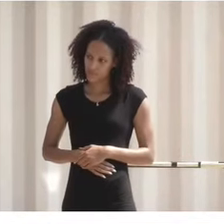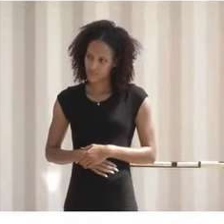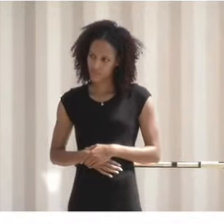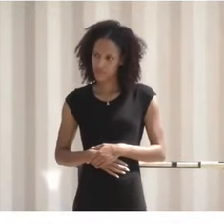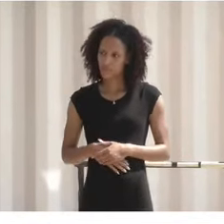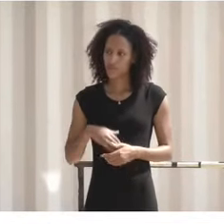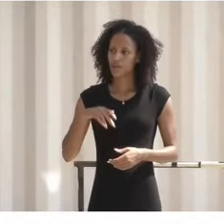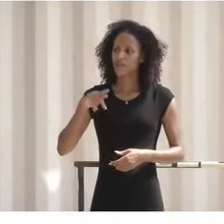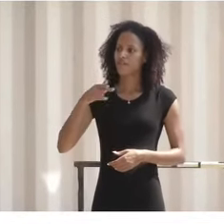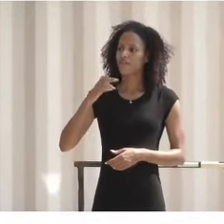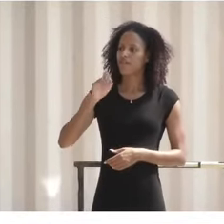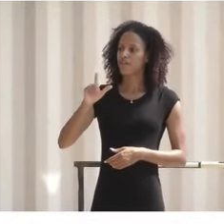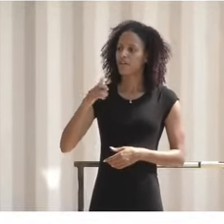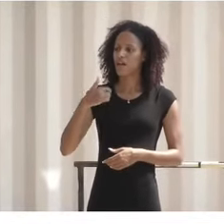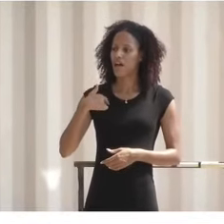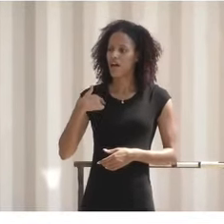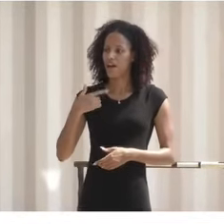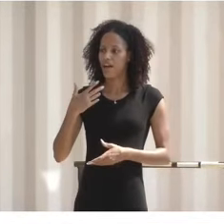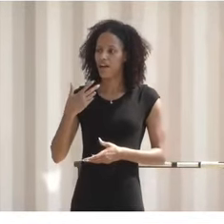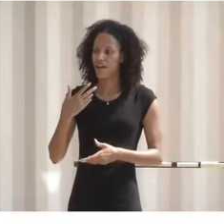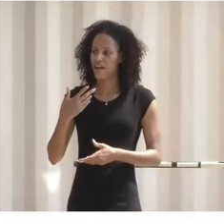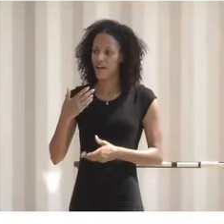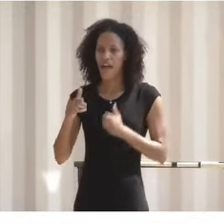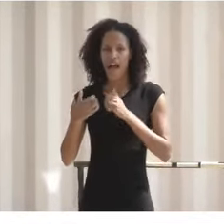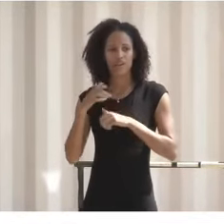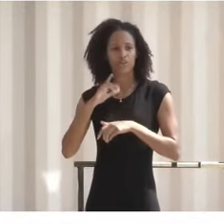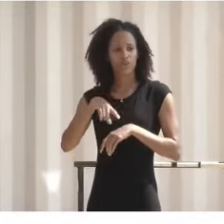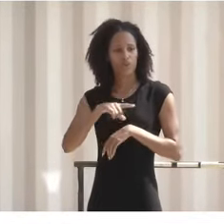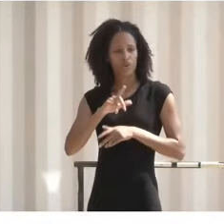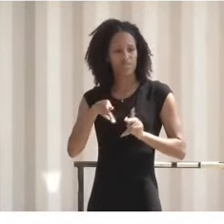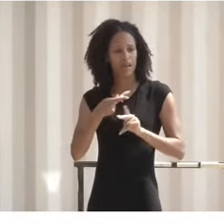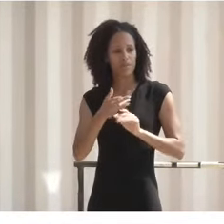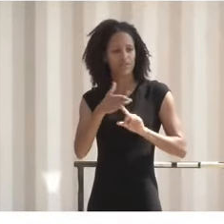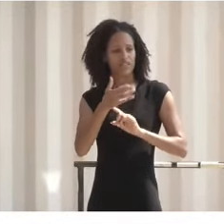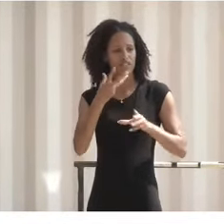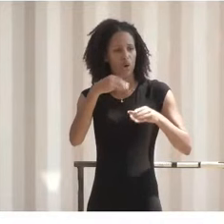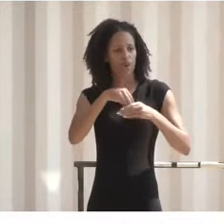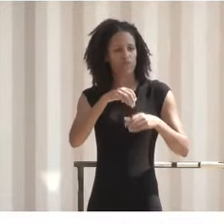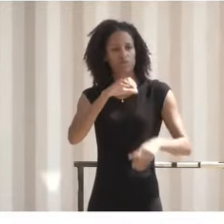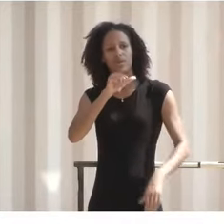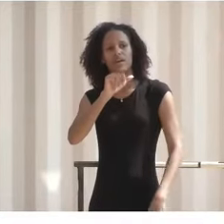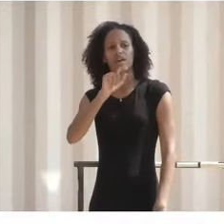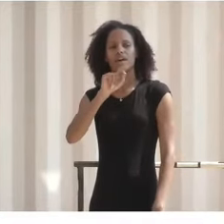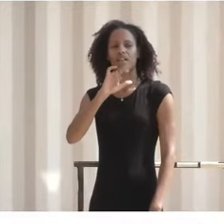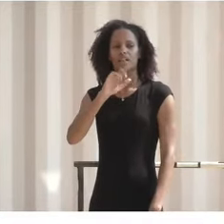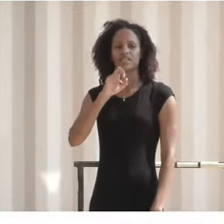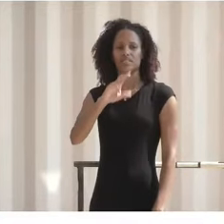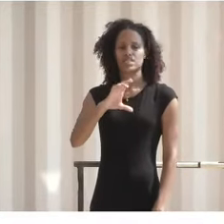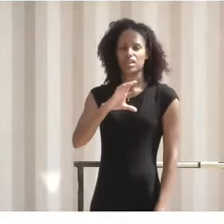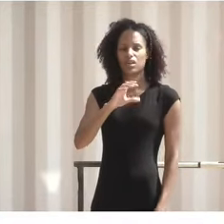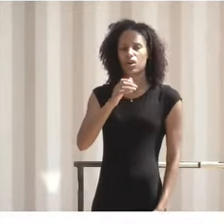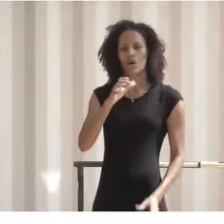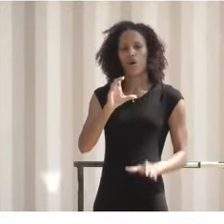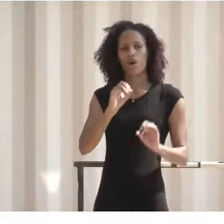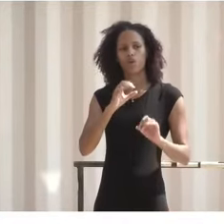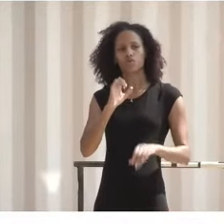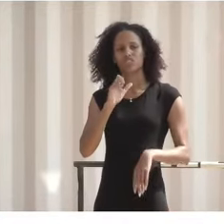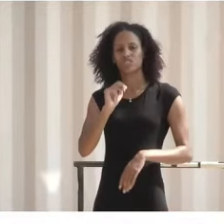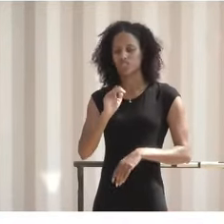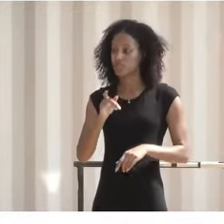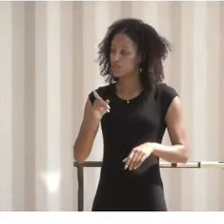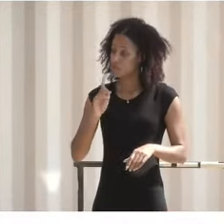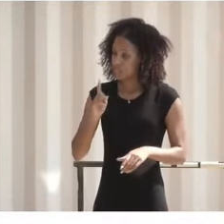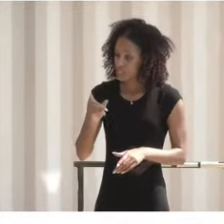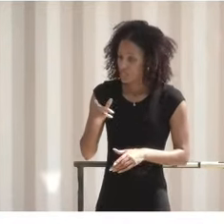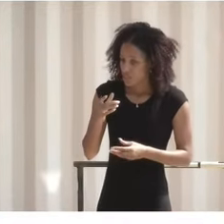For Phil, how did those fish get into the Atlantic Ocean? That's a great question. So unfortunately, lionfish are